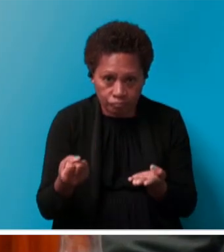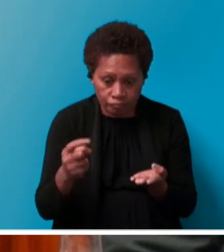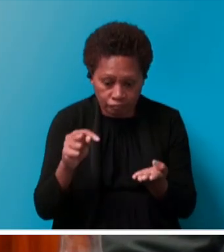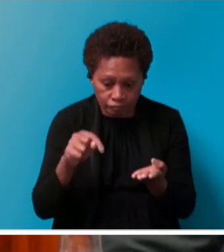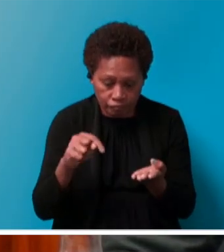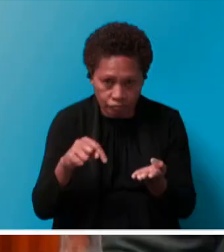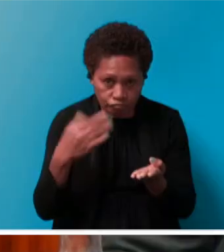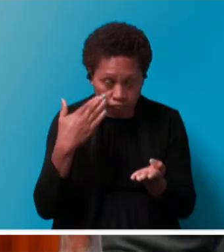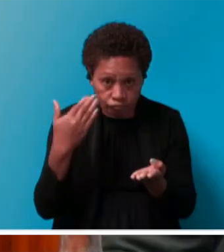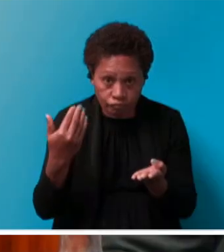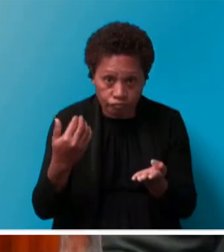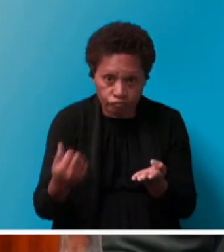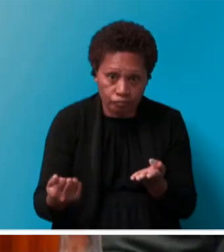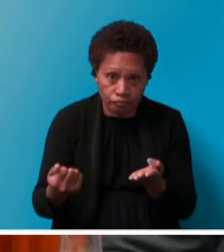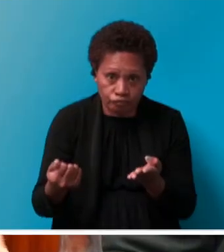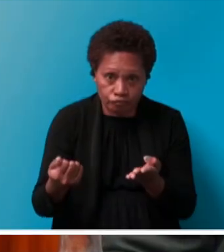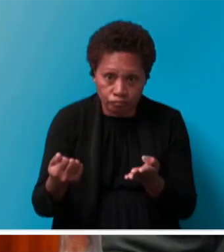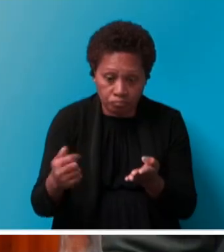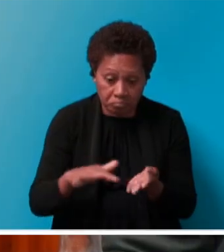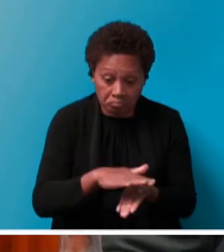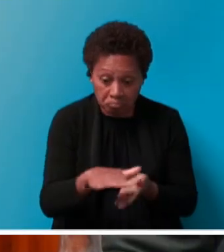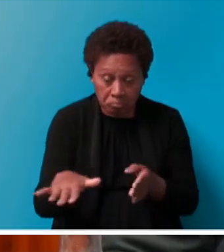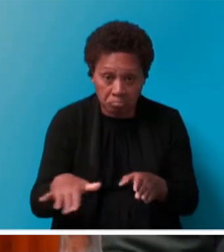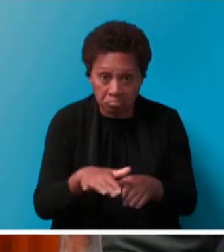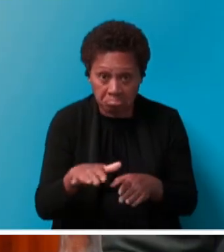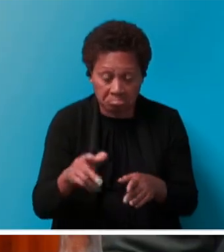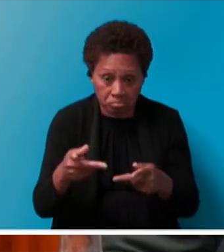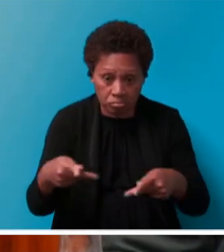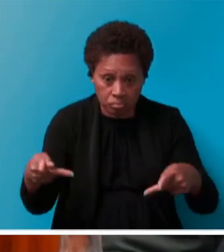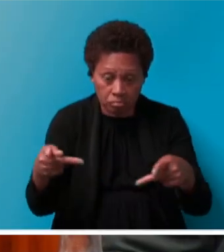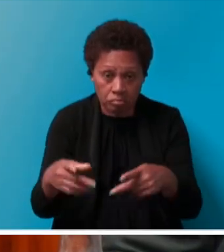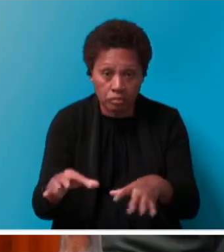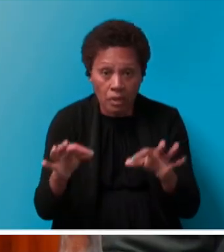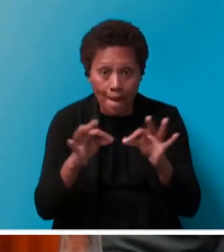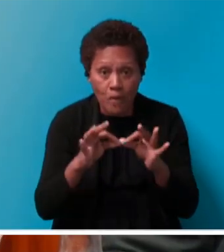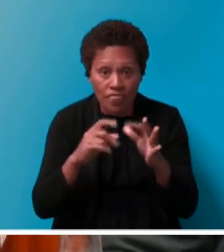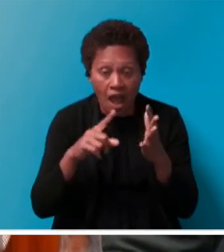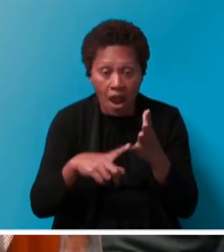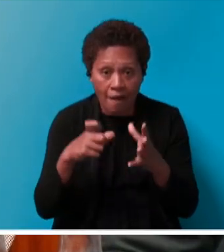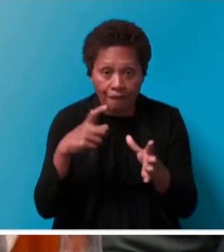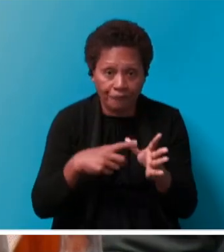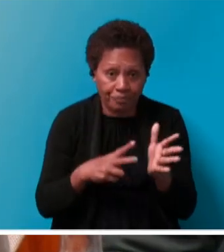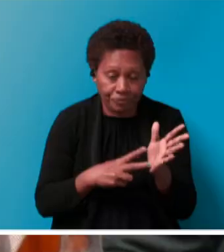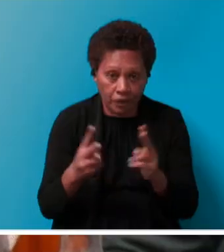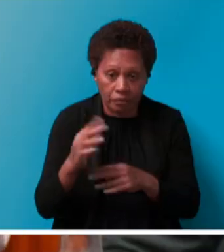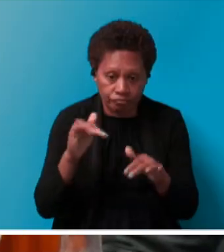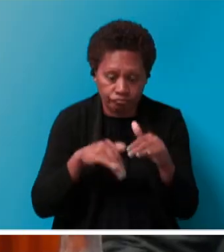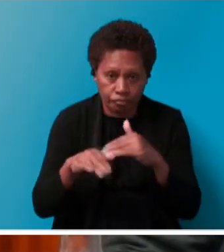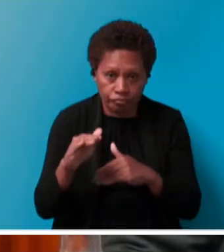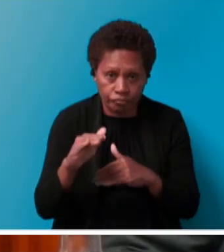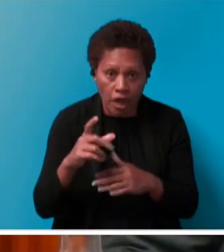across our islands. We see it in places like Muda village in the Konrobe, expressed through the masi and